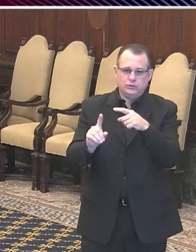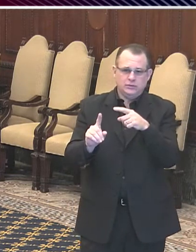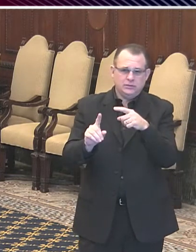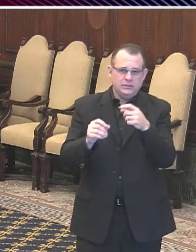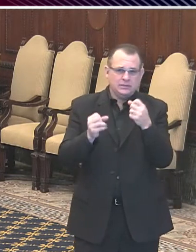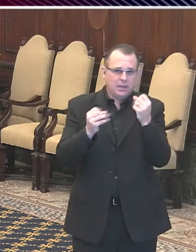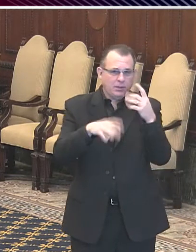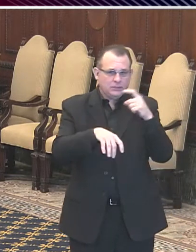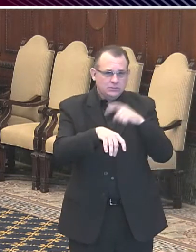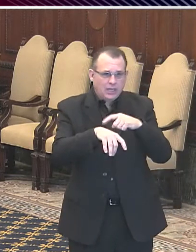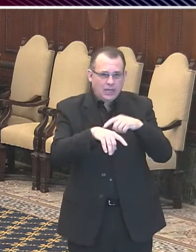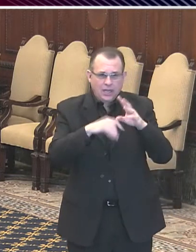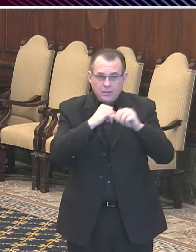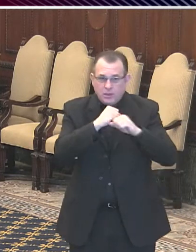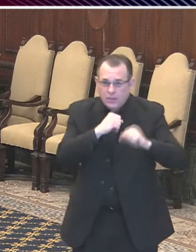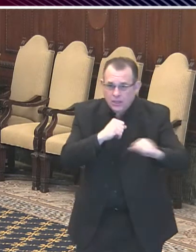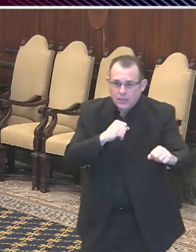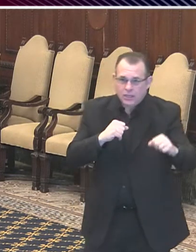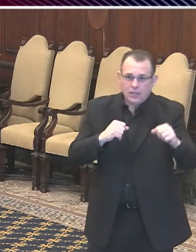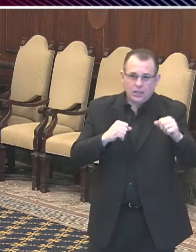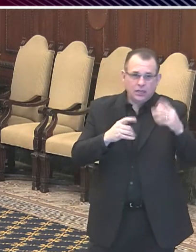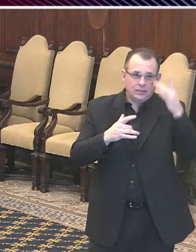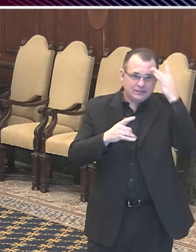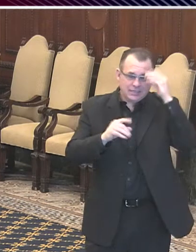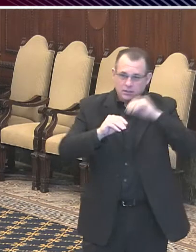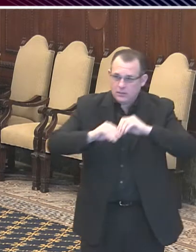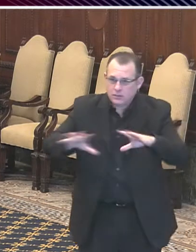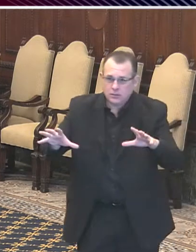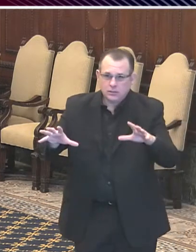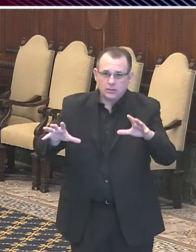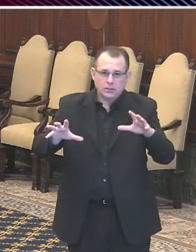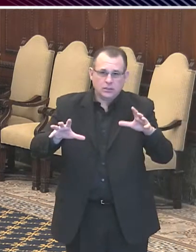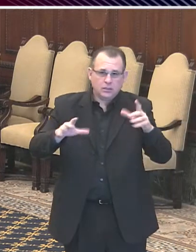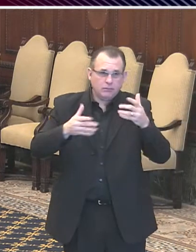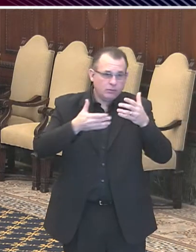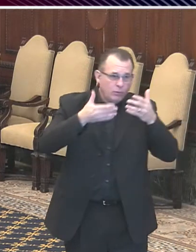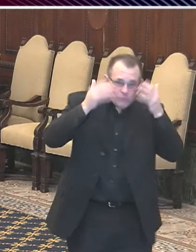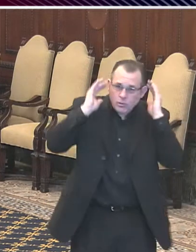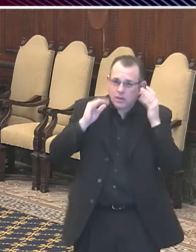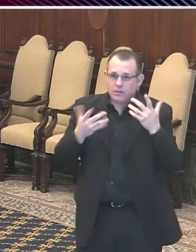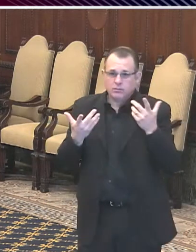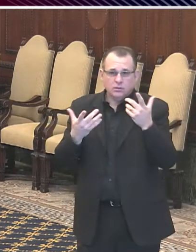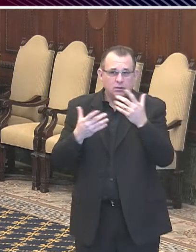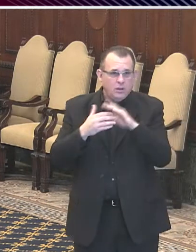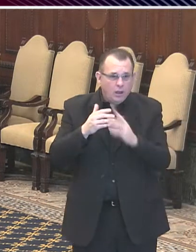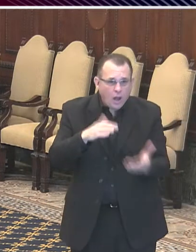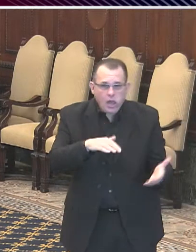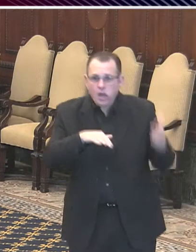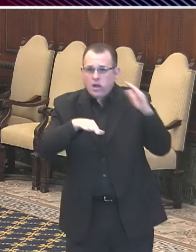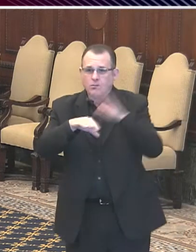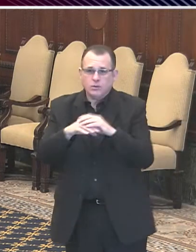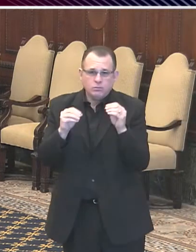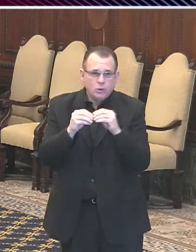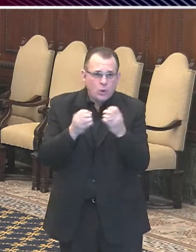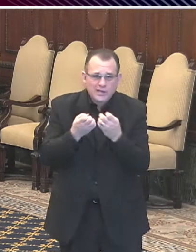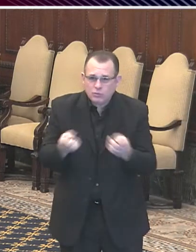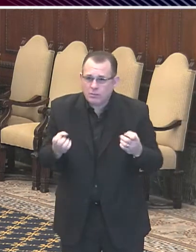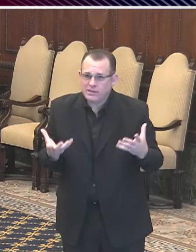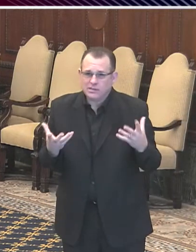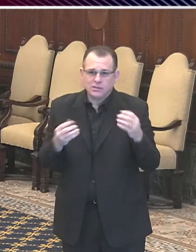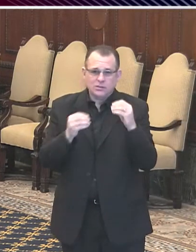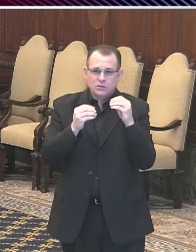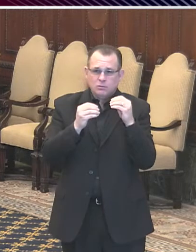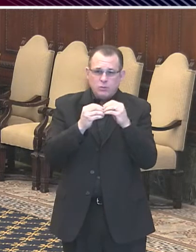hospitals are overrun or whether we have a huge surge or we have more equipment to buy, more trailers, more. We won't really